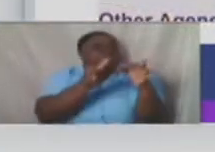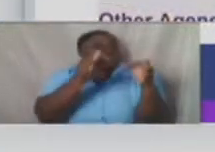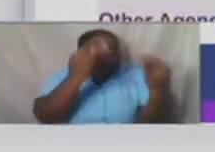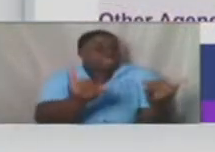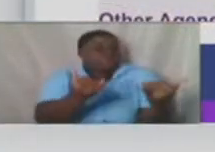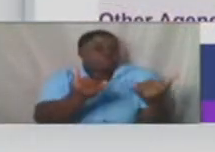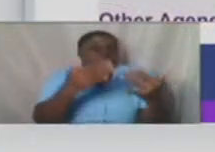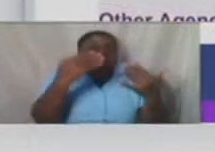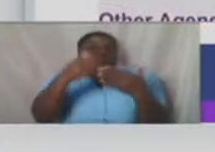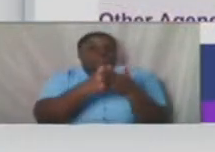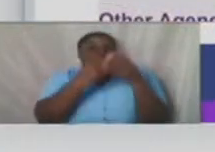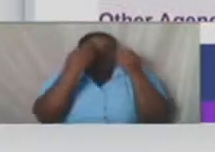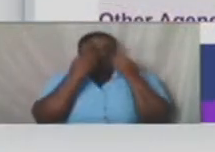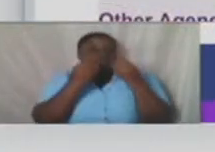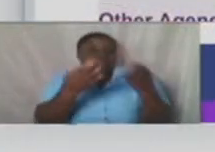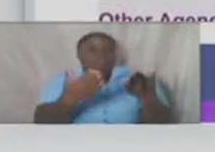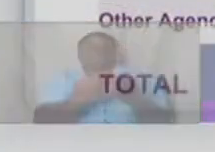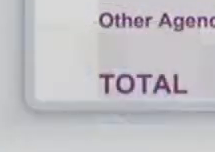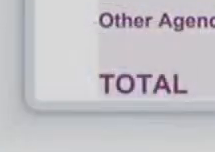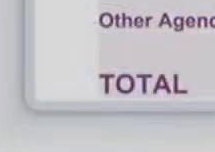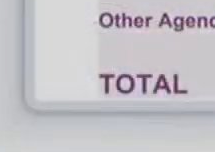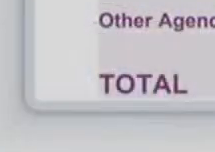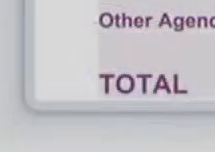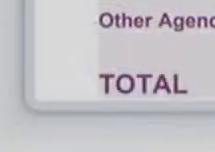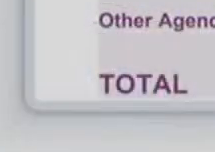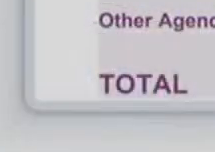total first dose administered,